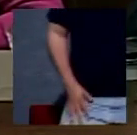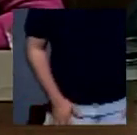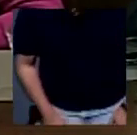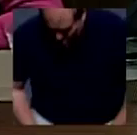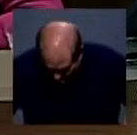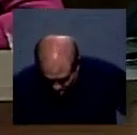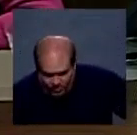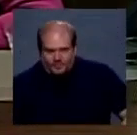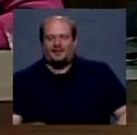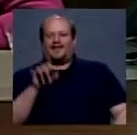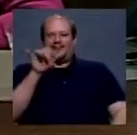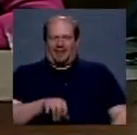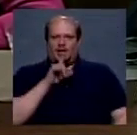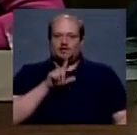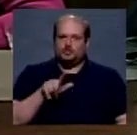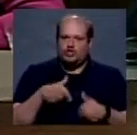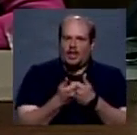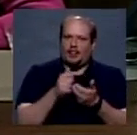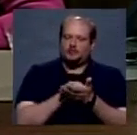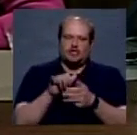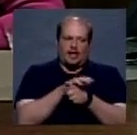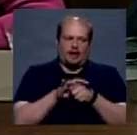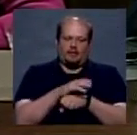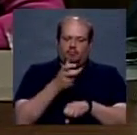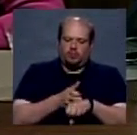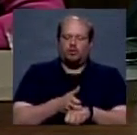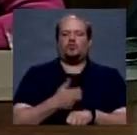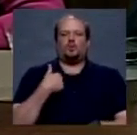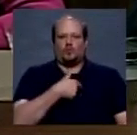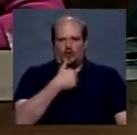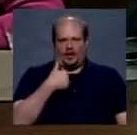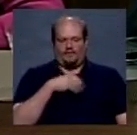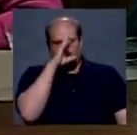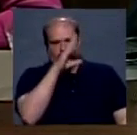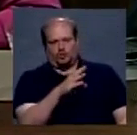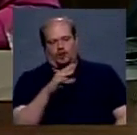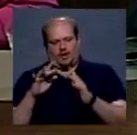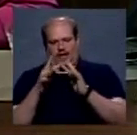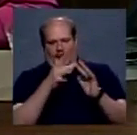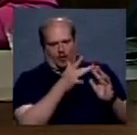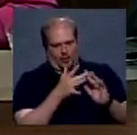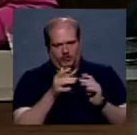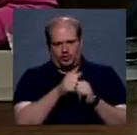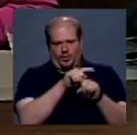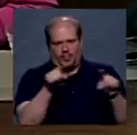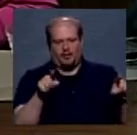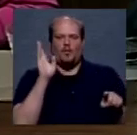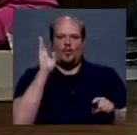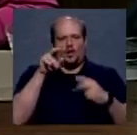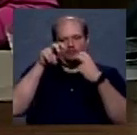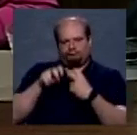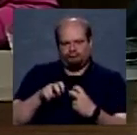it is a challenge in that area, and we did some direct outreach, but we'll sit back down